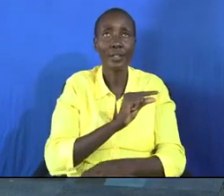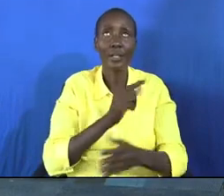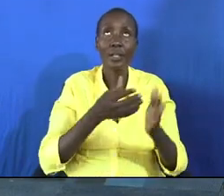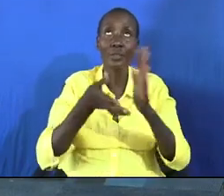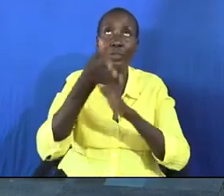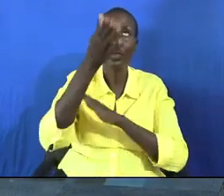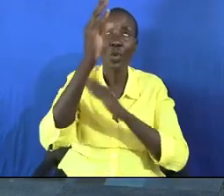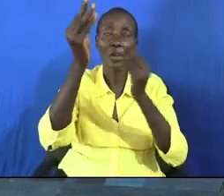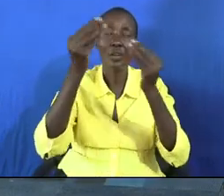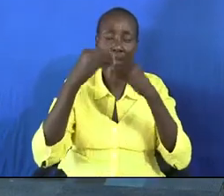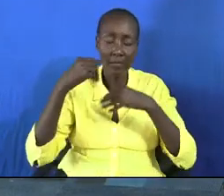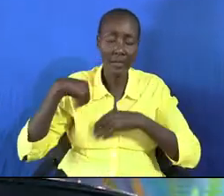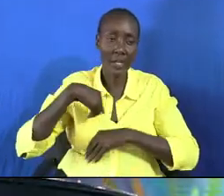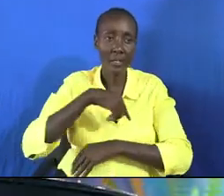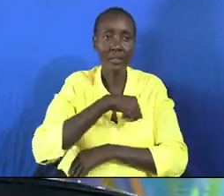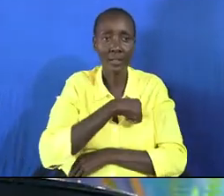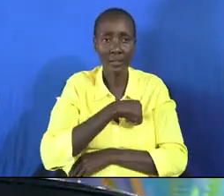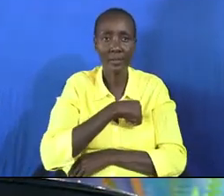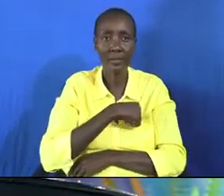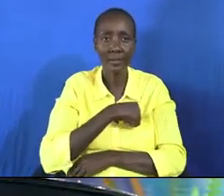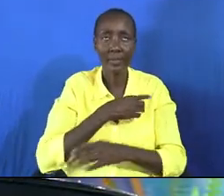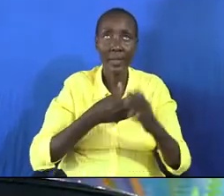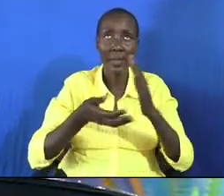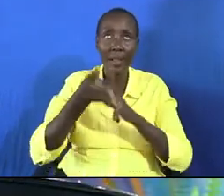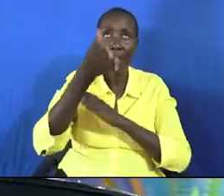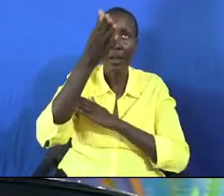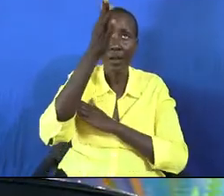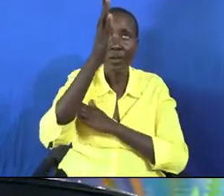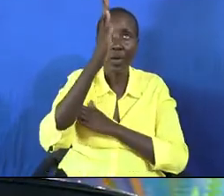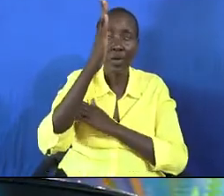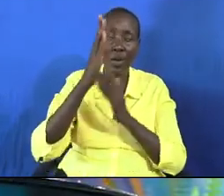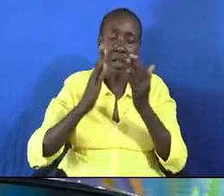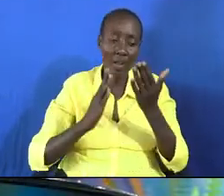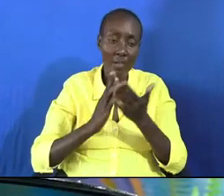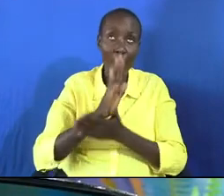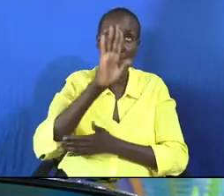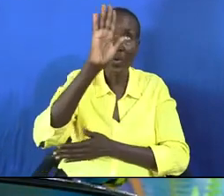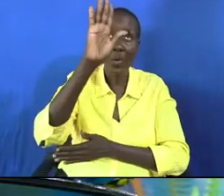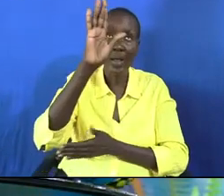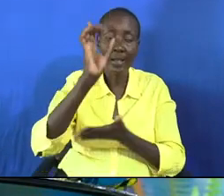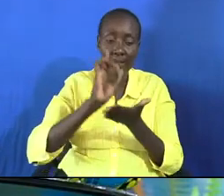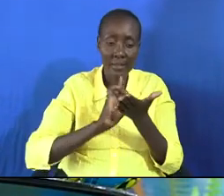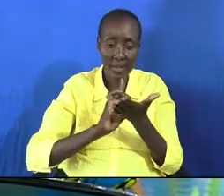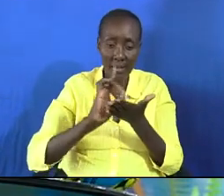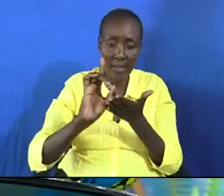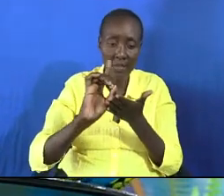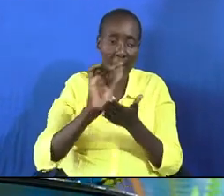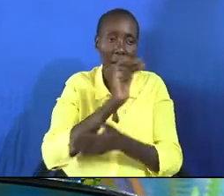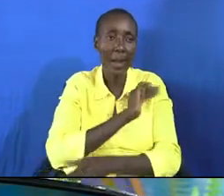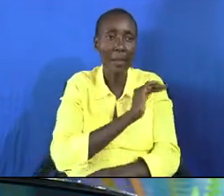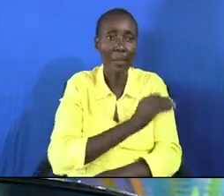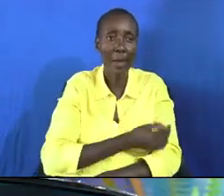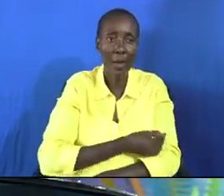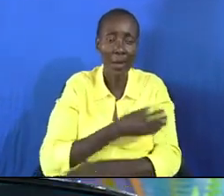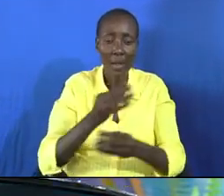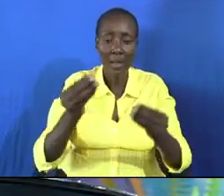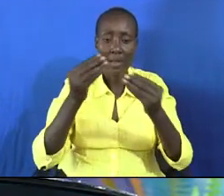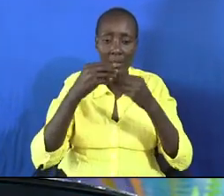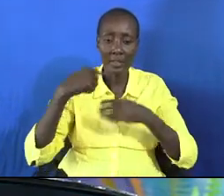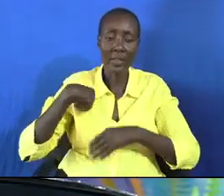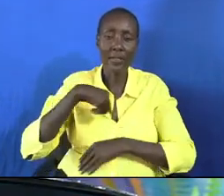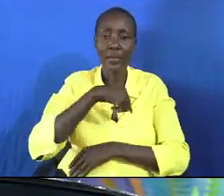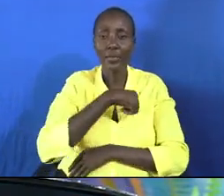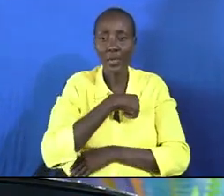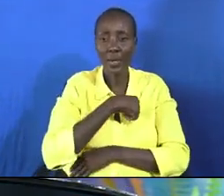God gives to us. God has, through his divine power, has given